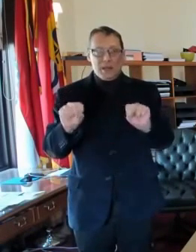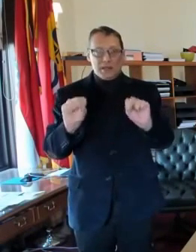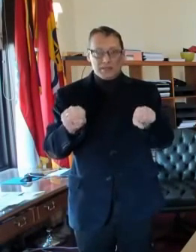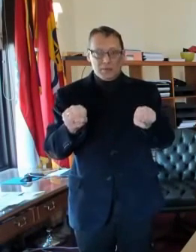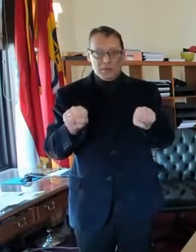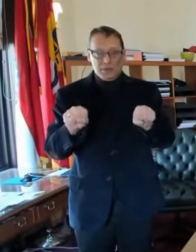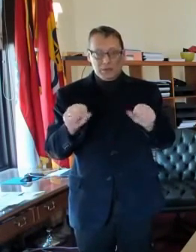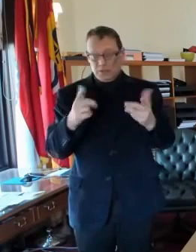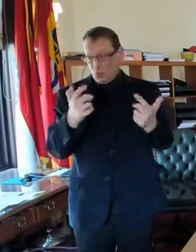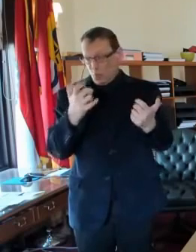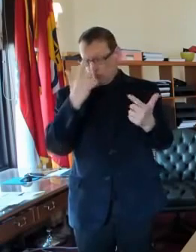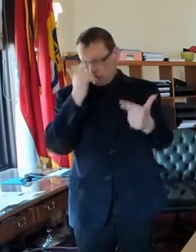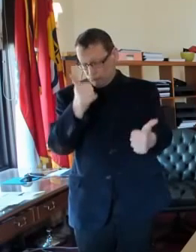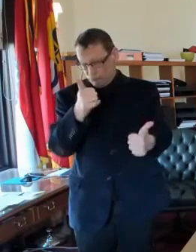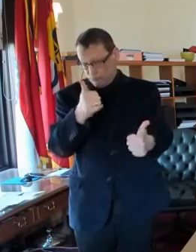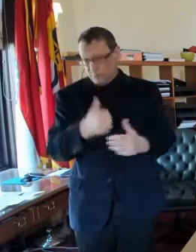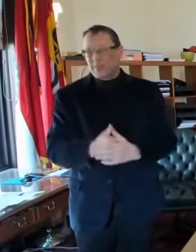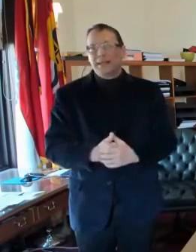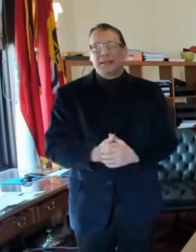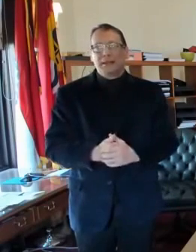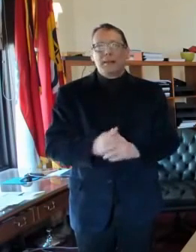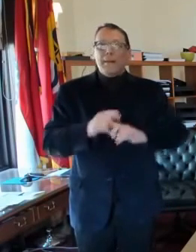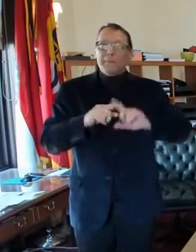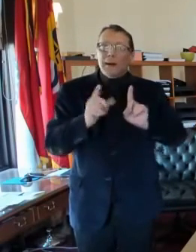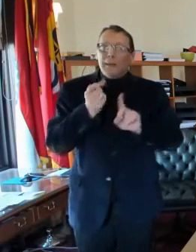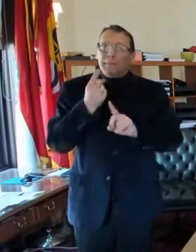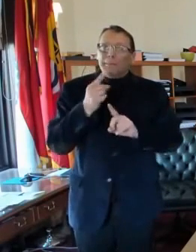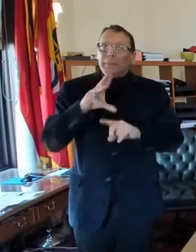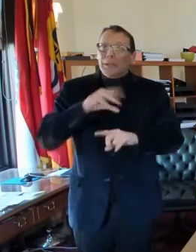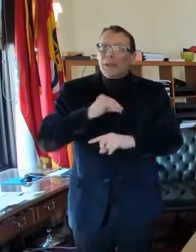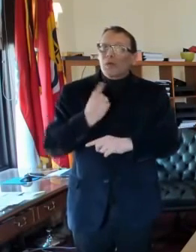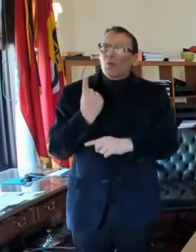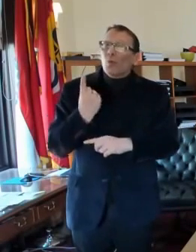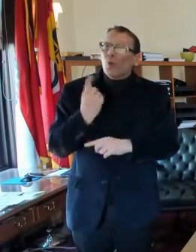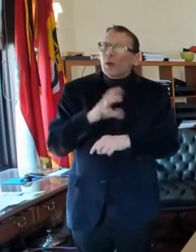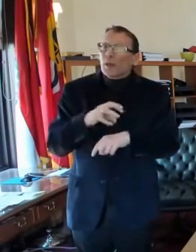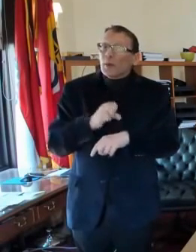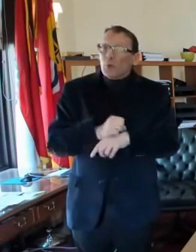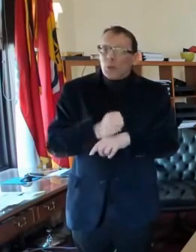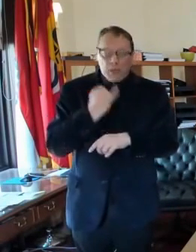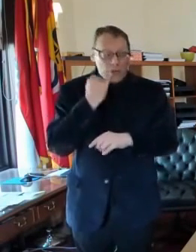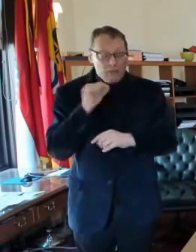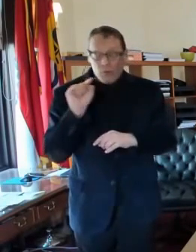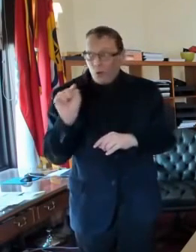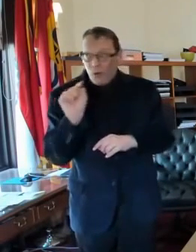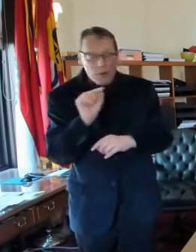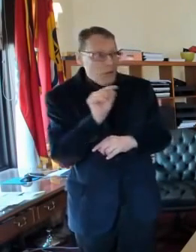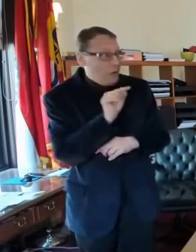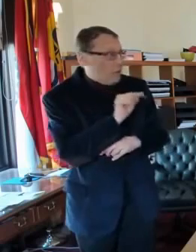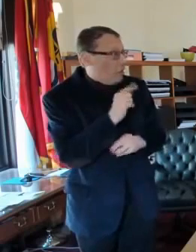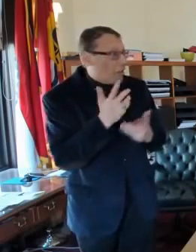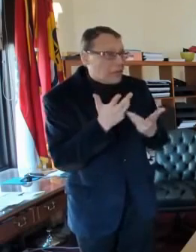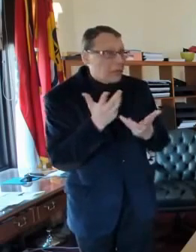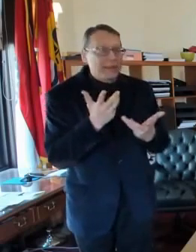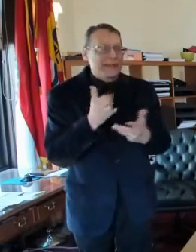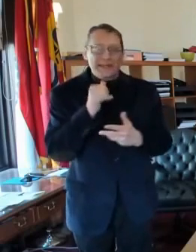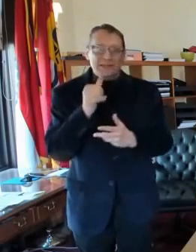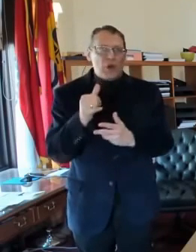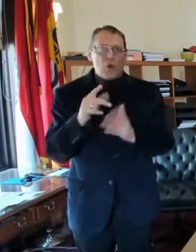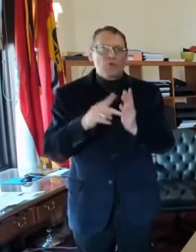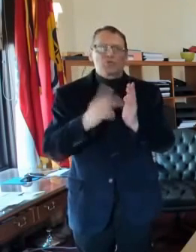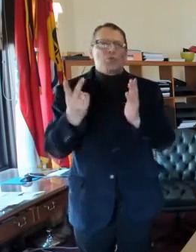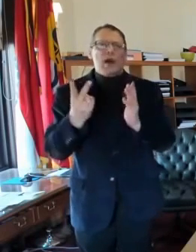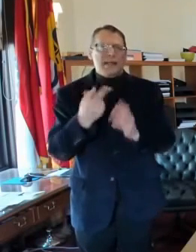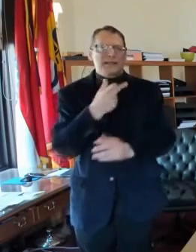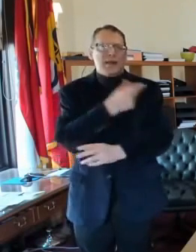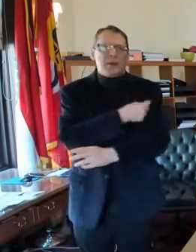you want, but only take one appointment, please. If you get to the point where you're able to get an appointment, don't book double appointments. That